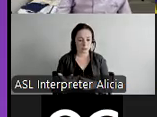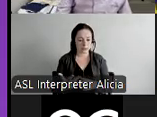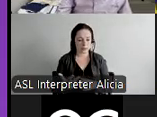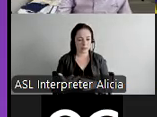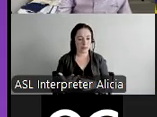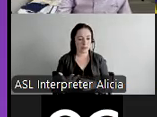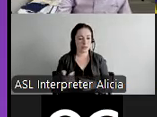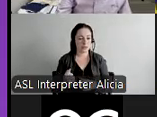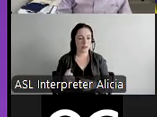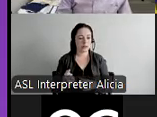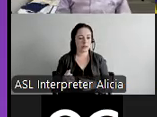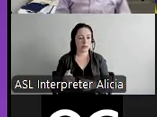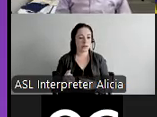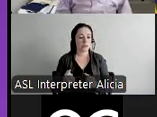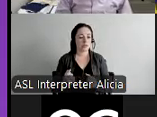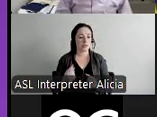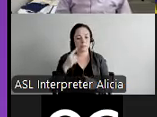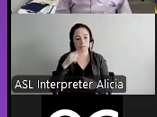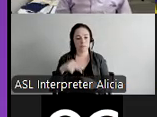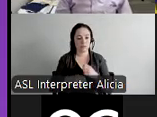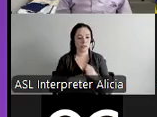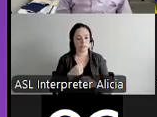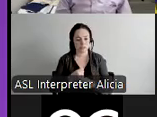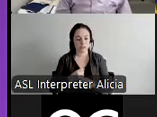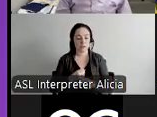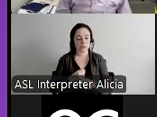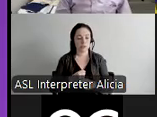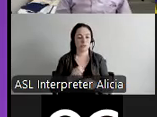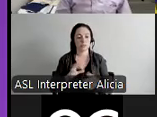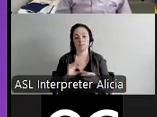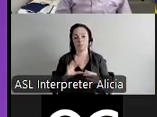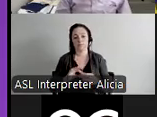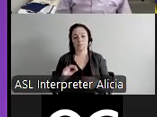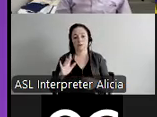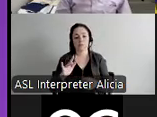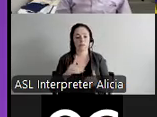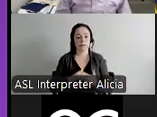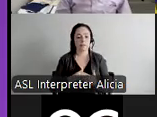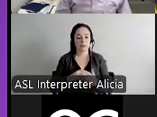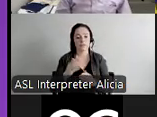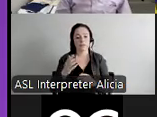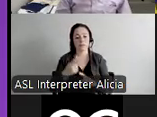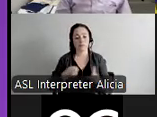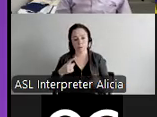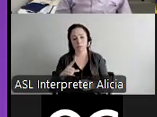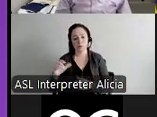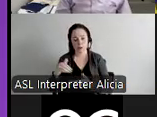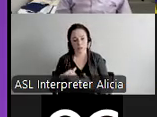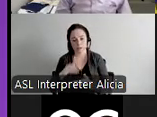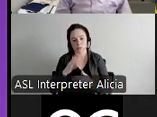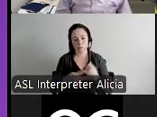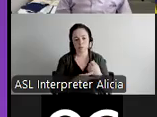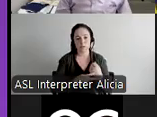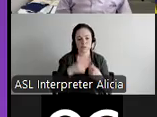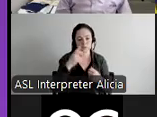the year, which is Arts Bloom Round 3, in which we said $25,000 of the 100,000 would be reserved for programming at